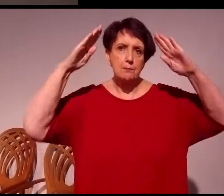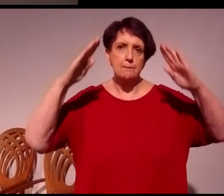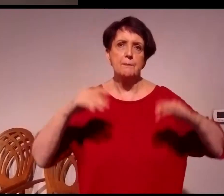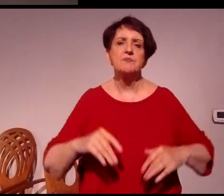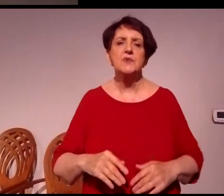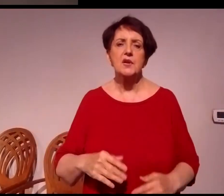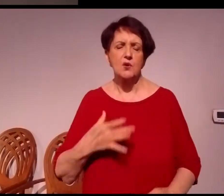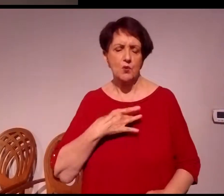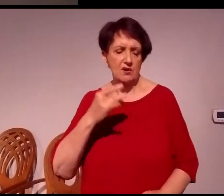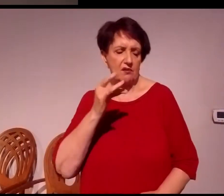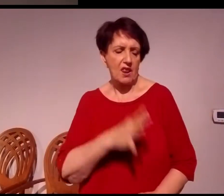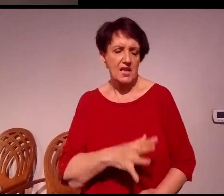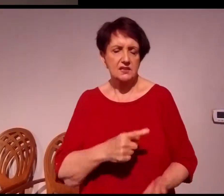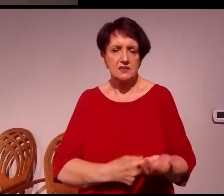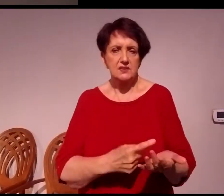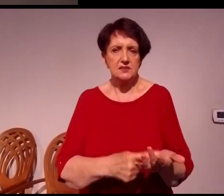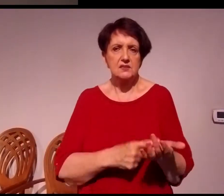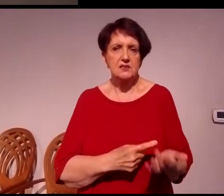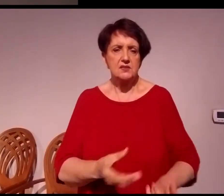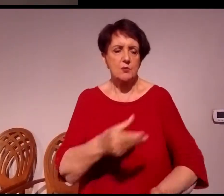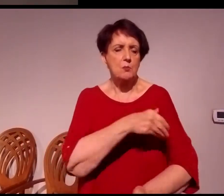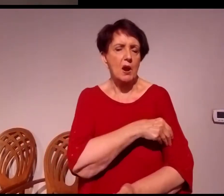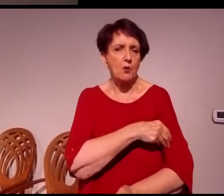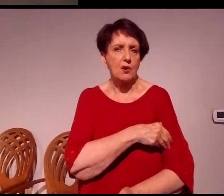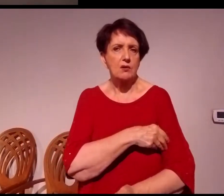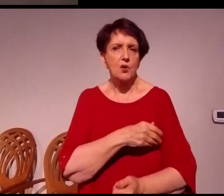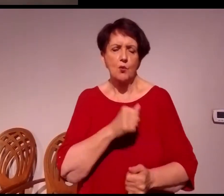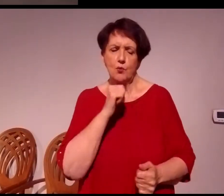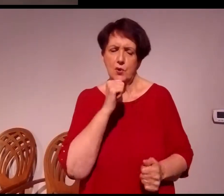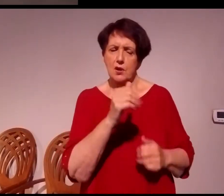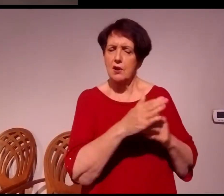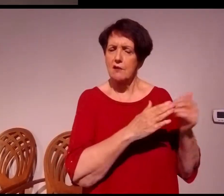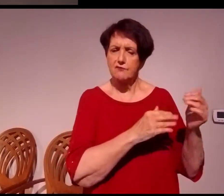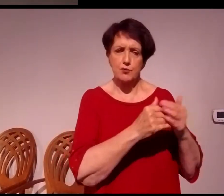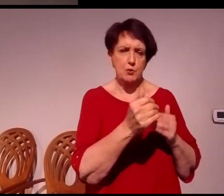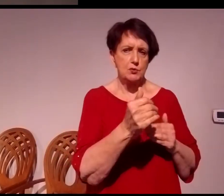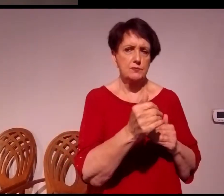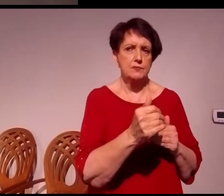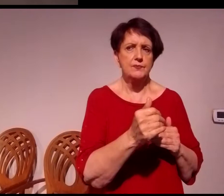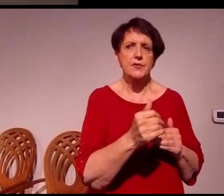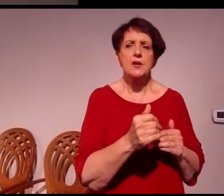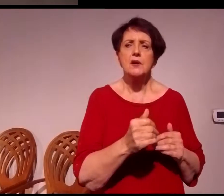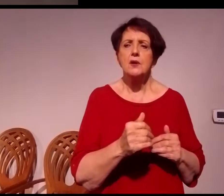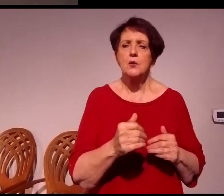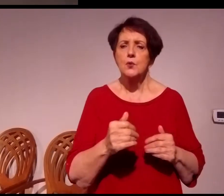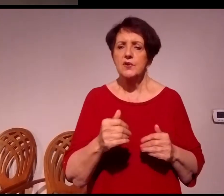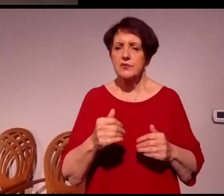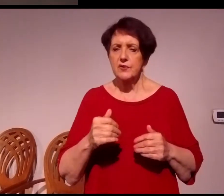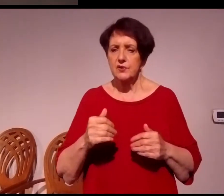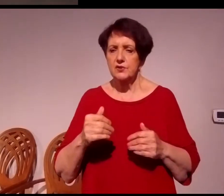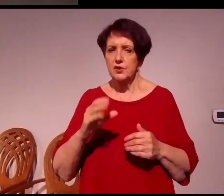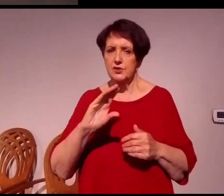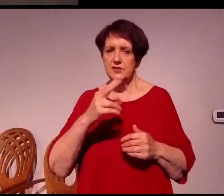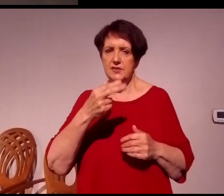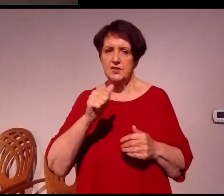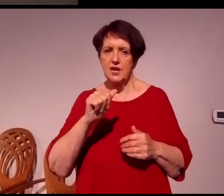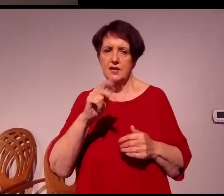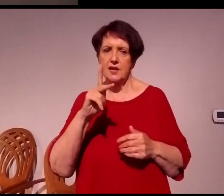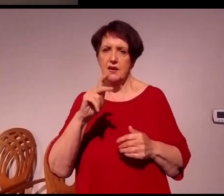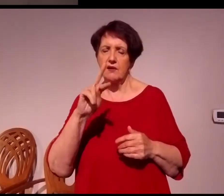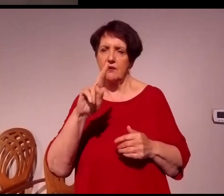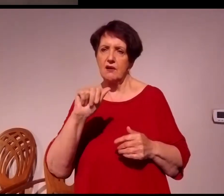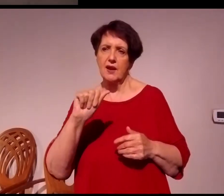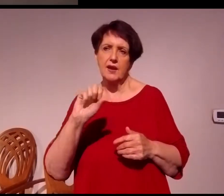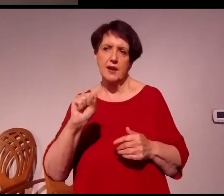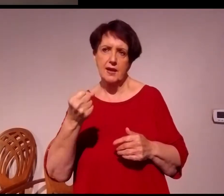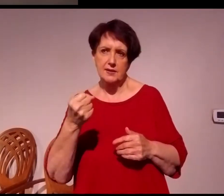talk about our power, and we are uncomfortable with the lower chakras, which are rooted in